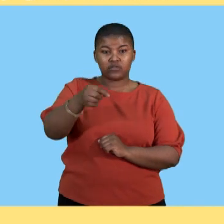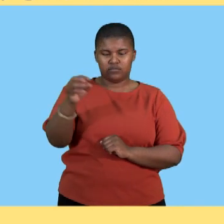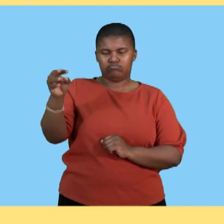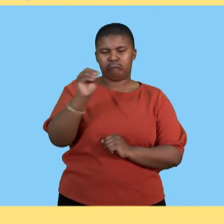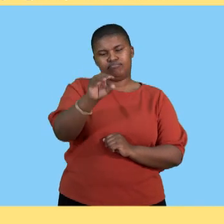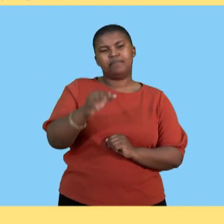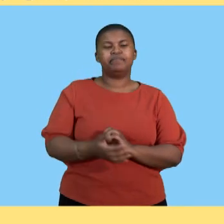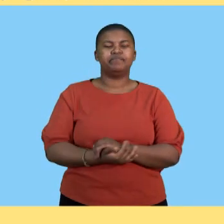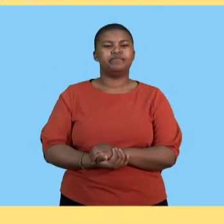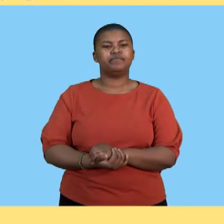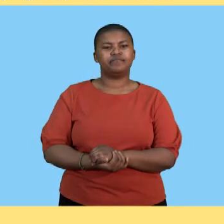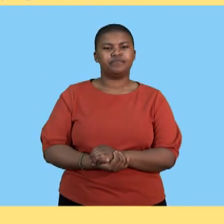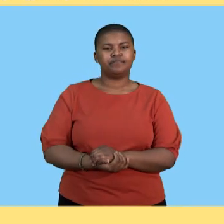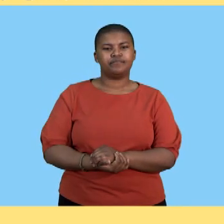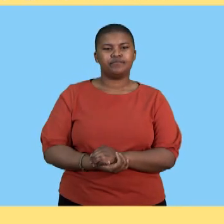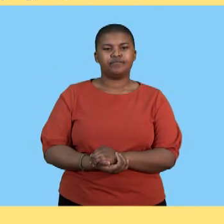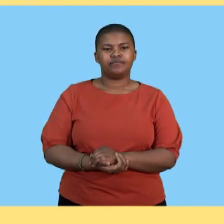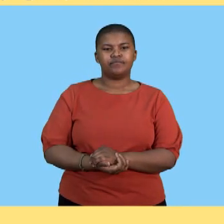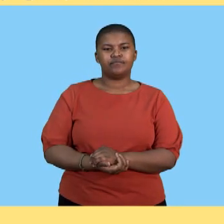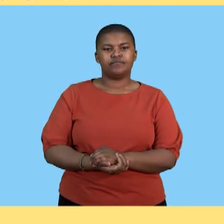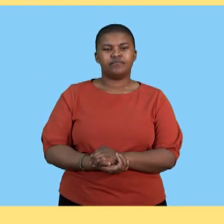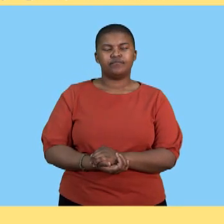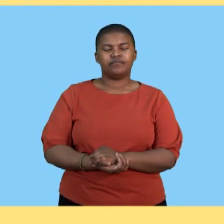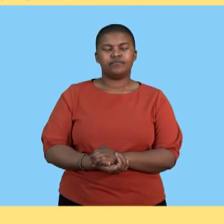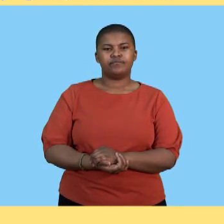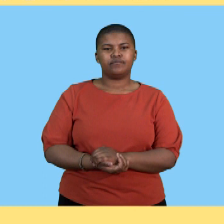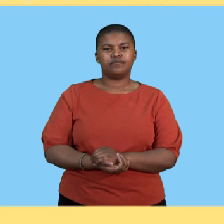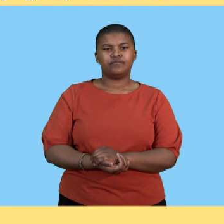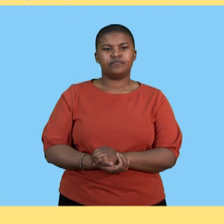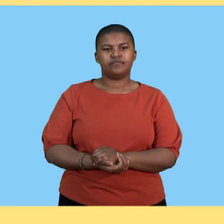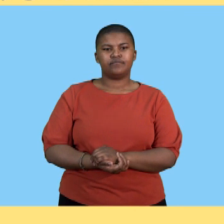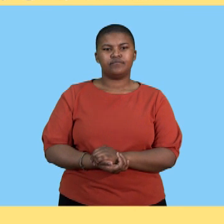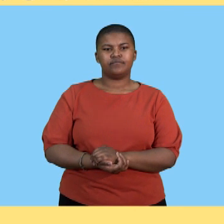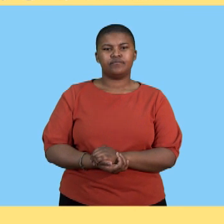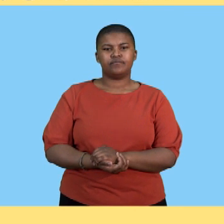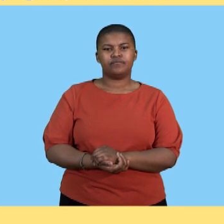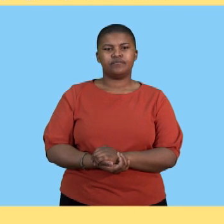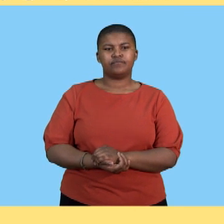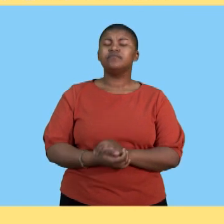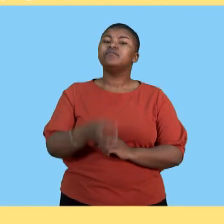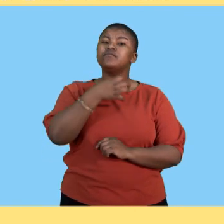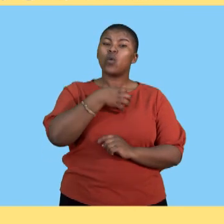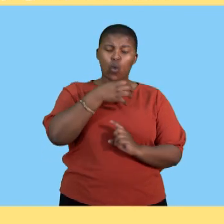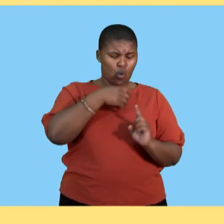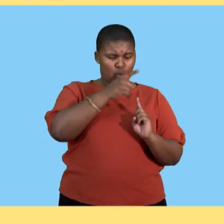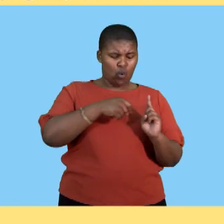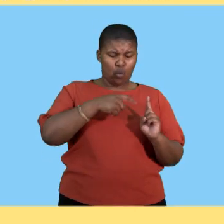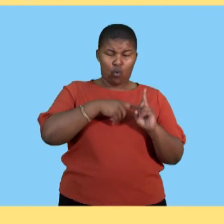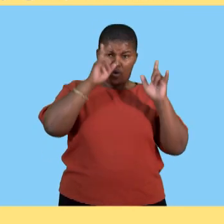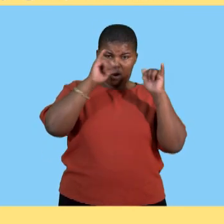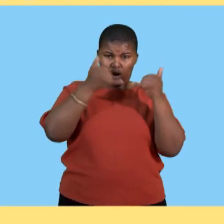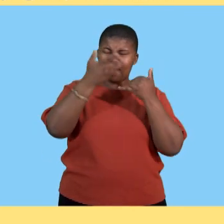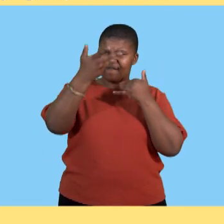132,000. So I'll come here. I have my 132,000. The owner has